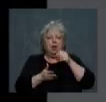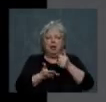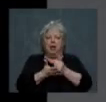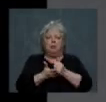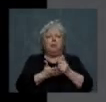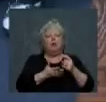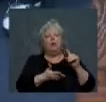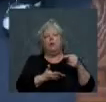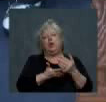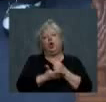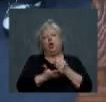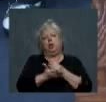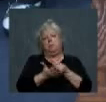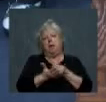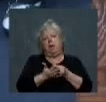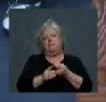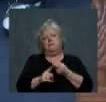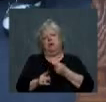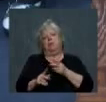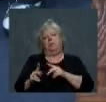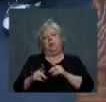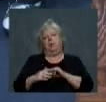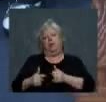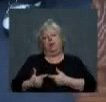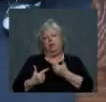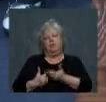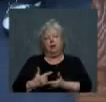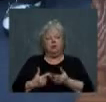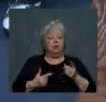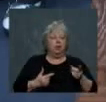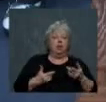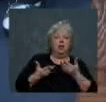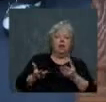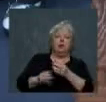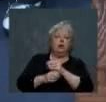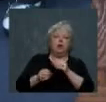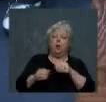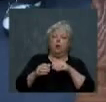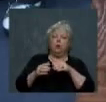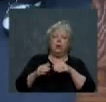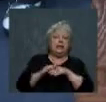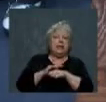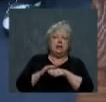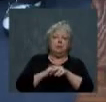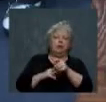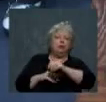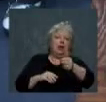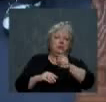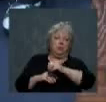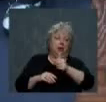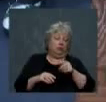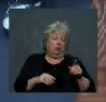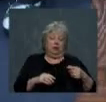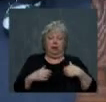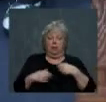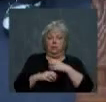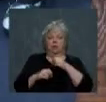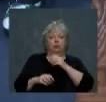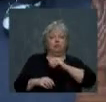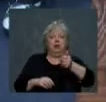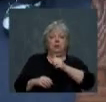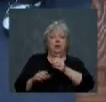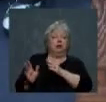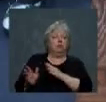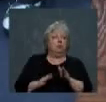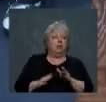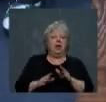making money off them. They offer no accessible transportation. They have no transportation plan. Cars there are 4 to